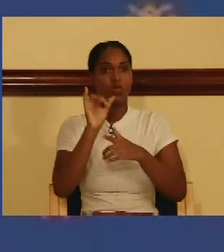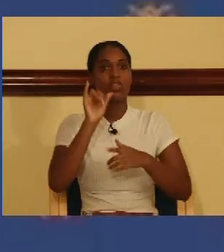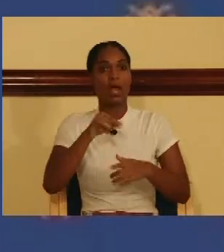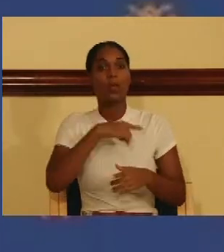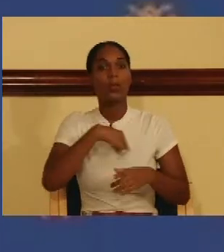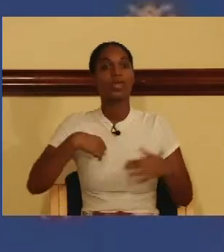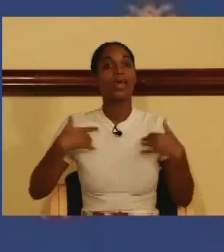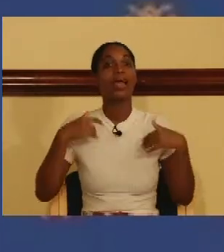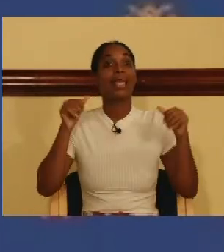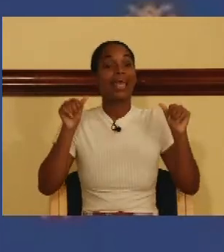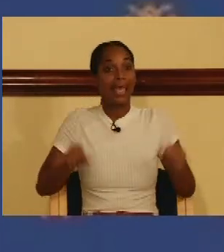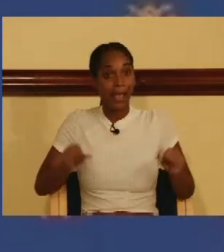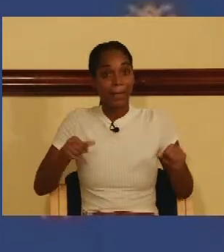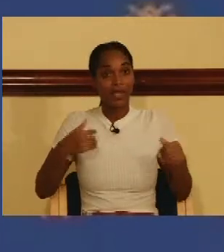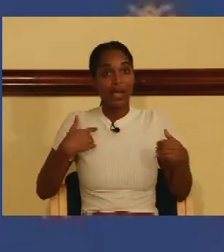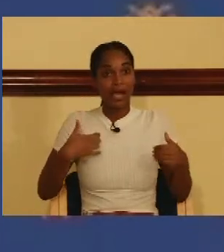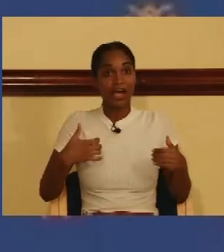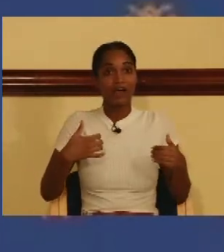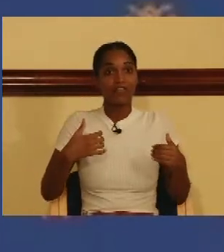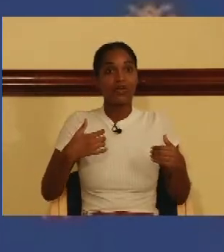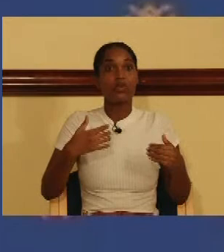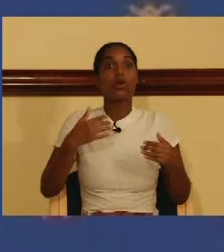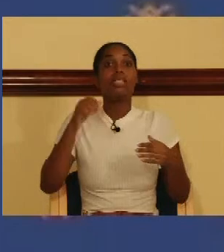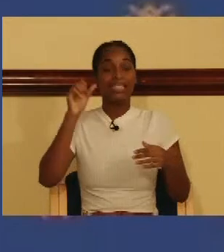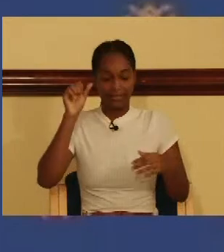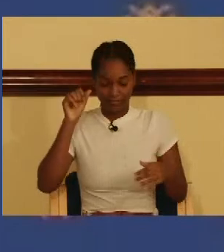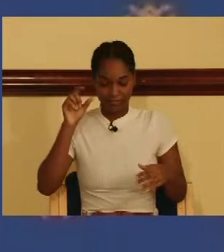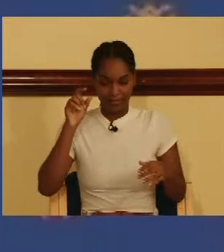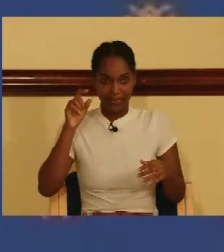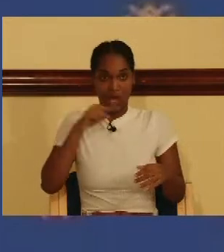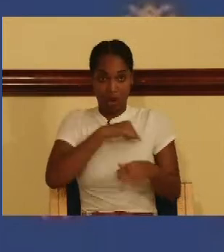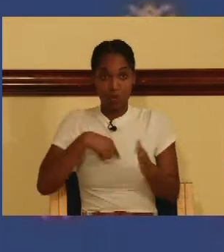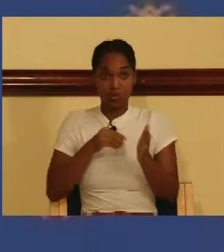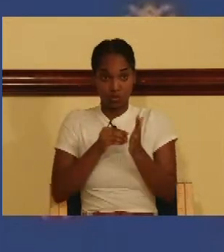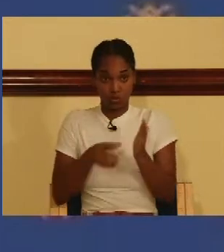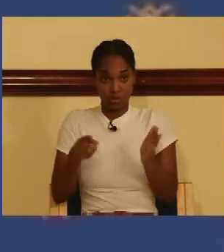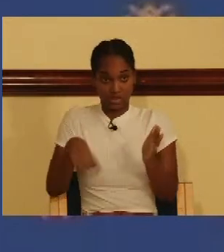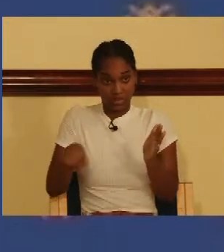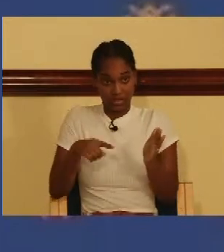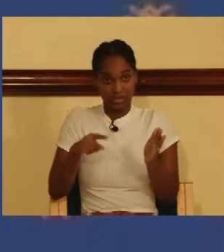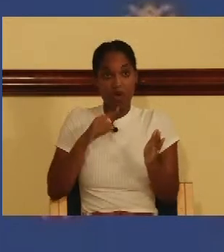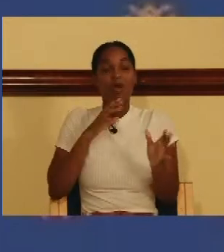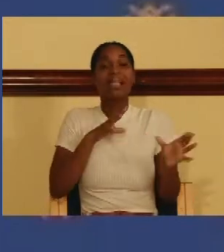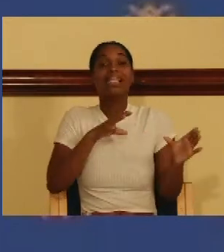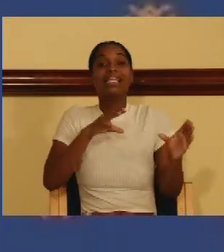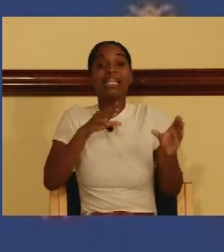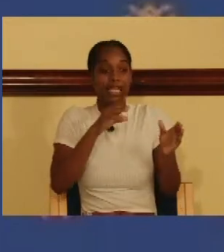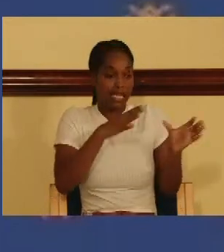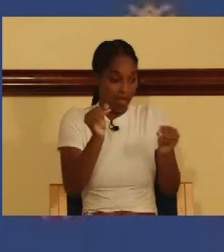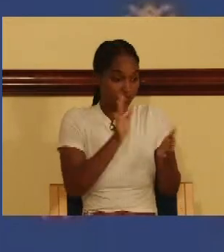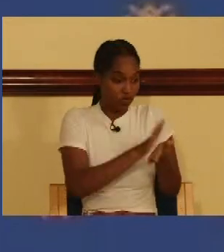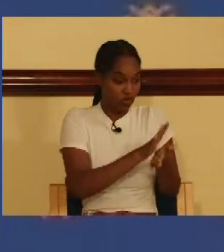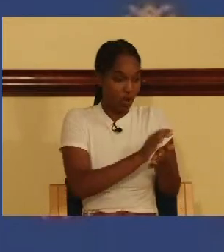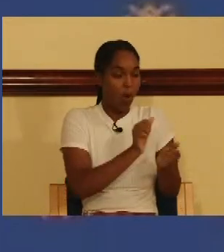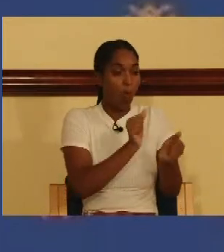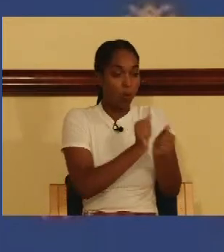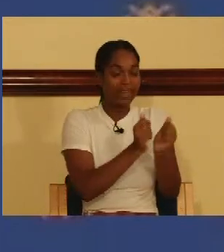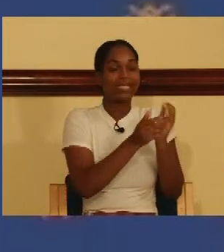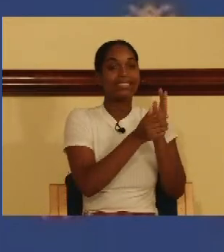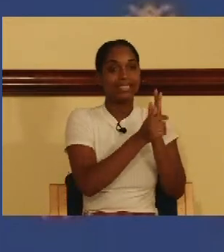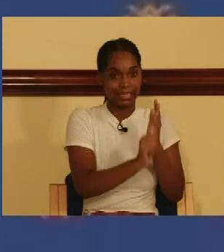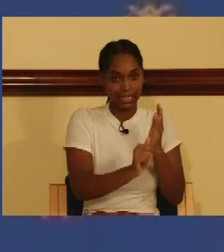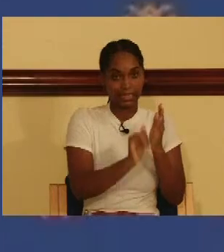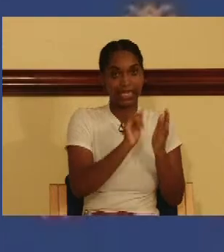we are able to measure the output and say, yes, our students are leaving school with the necessary skills, abilities,